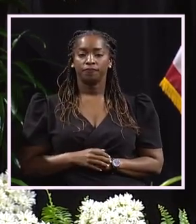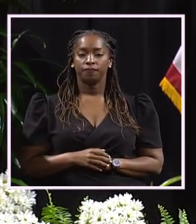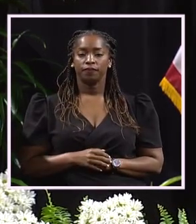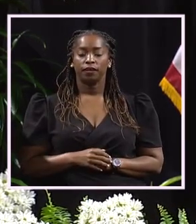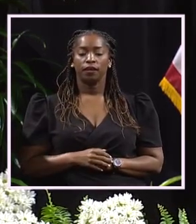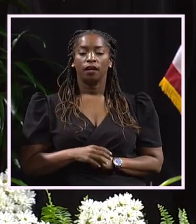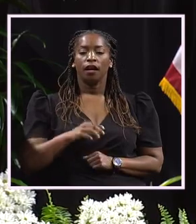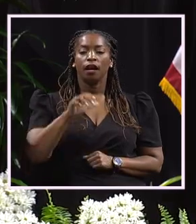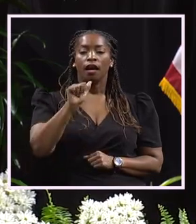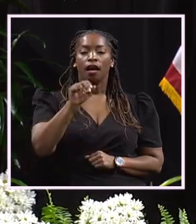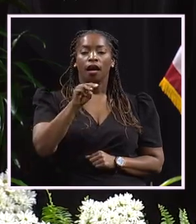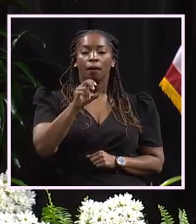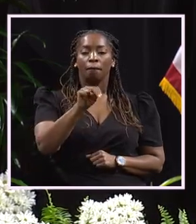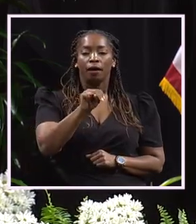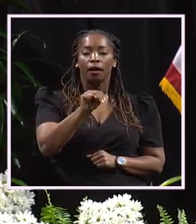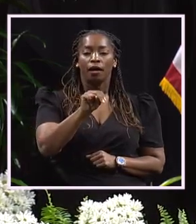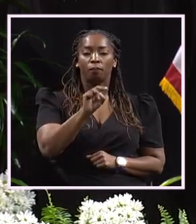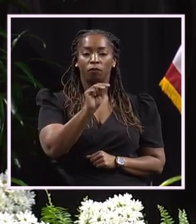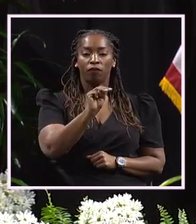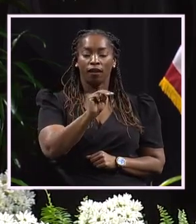Aman Mavan